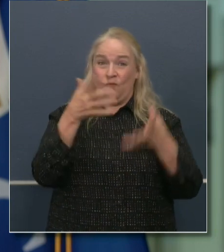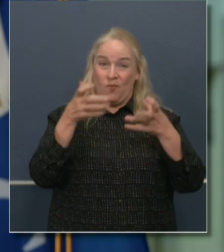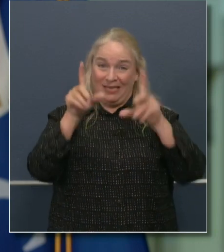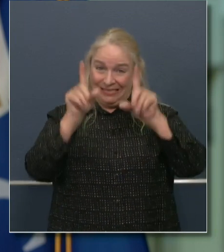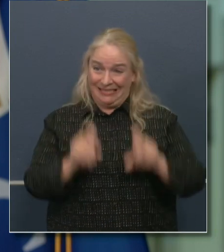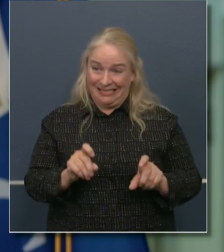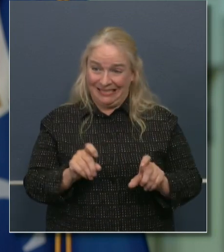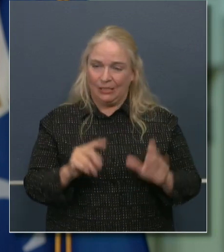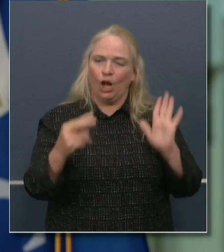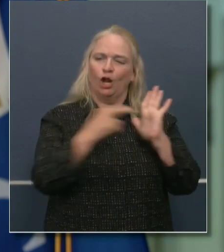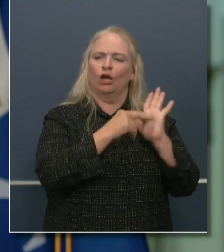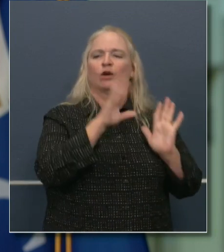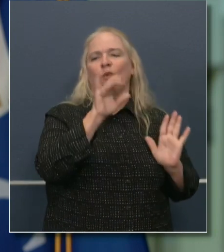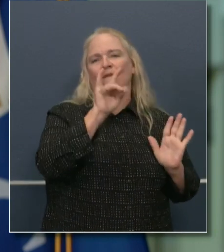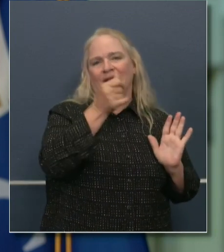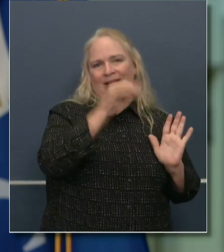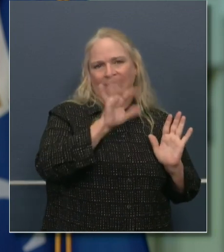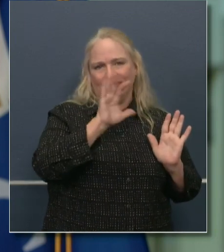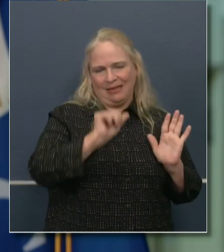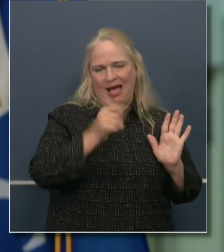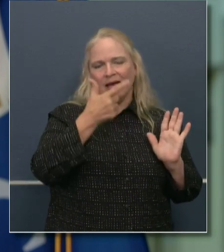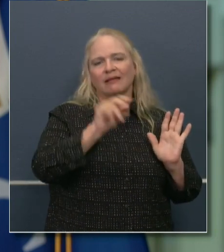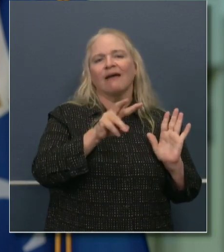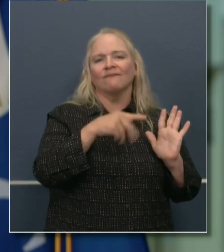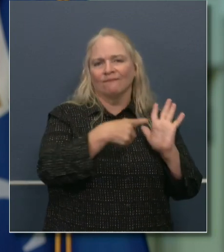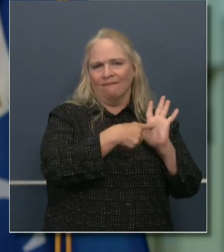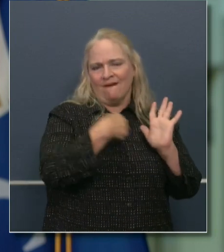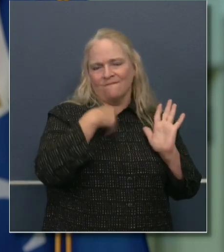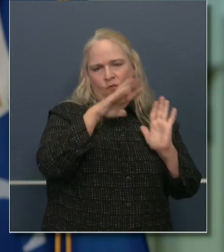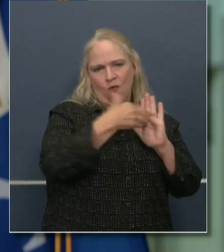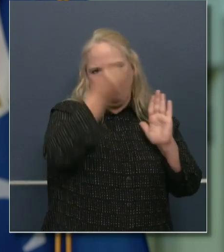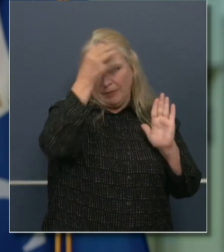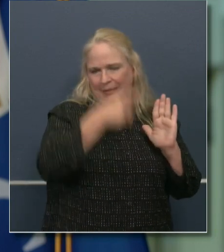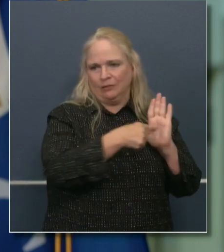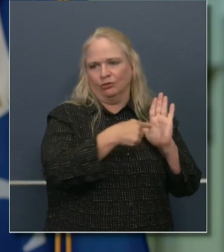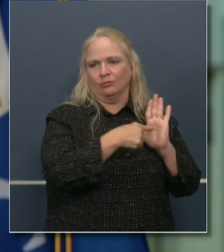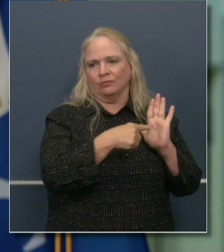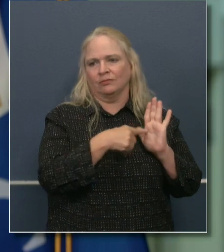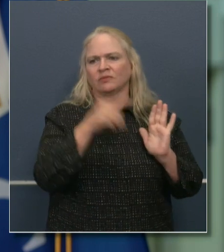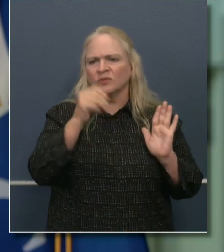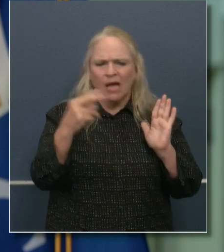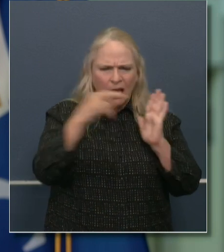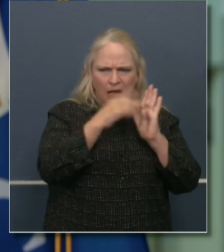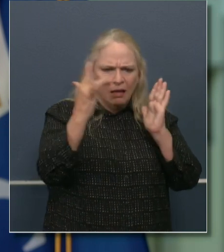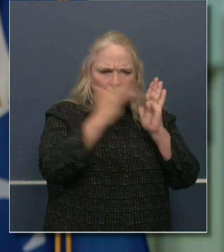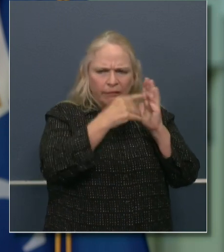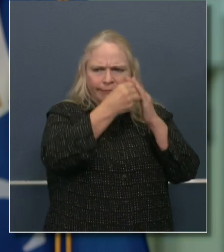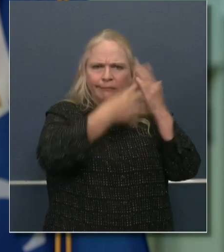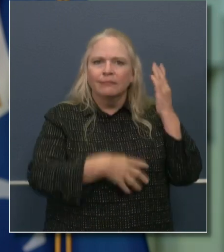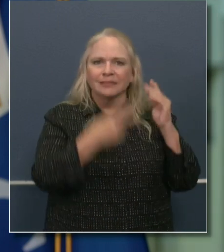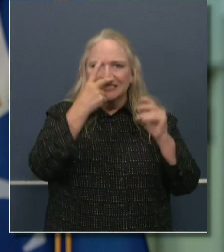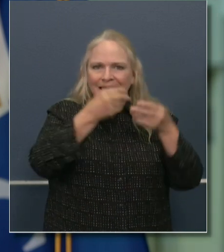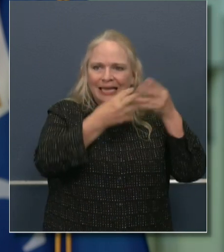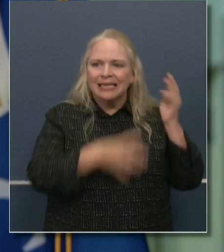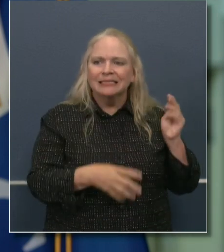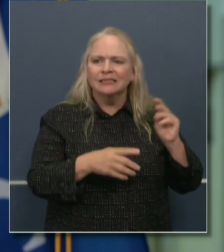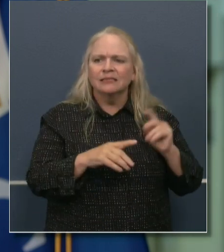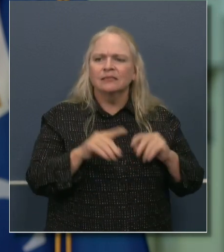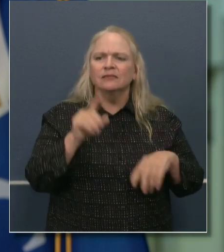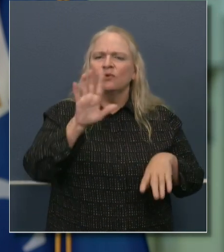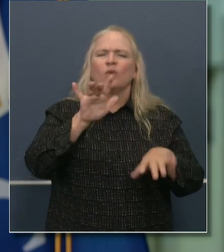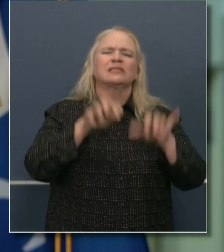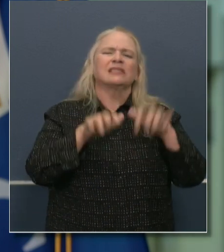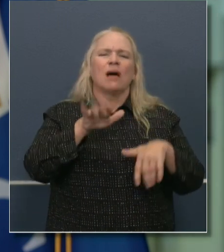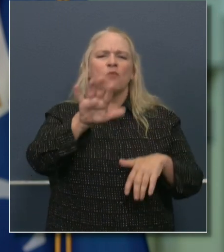COVID-19.ca.gov website, COVID-19.ca.gov website. You can pull down, type in your zip code,